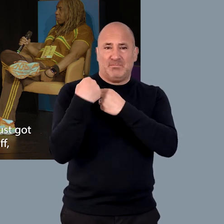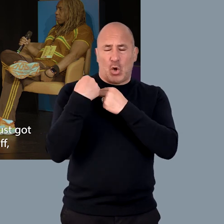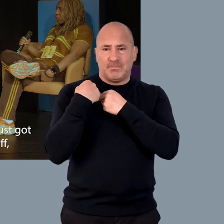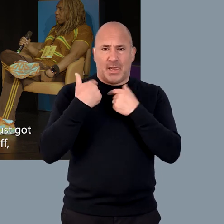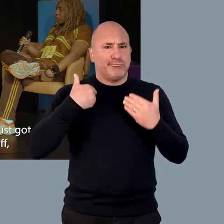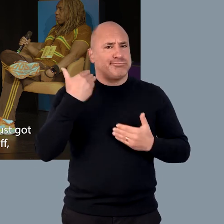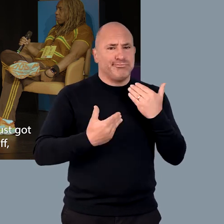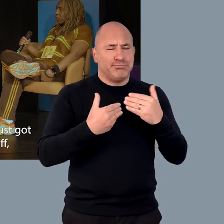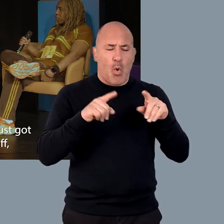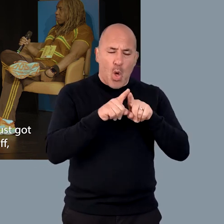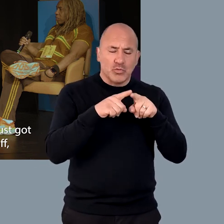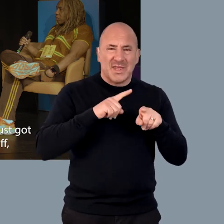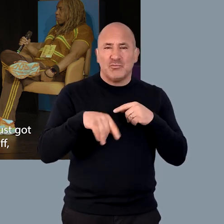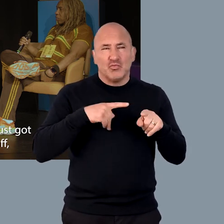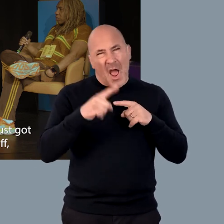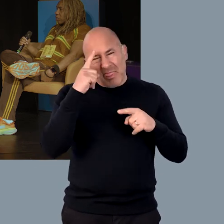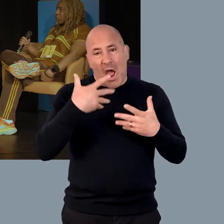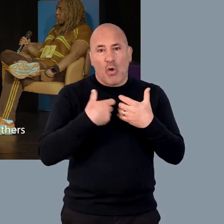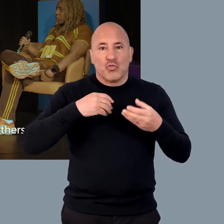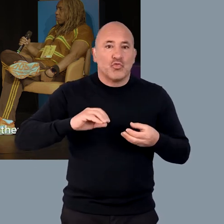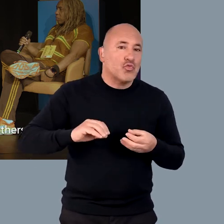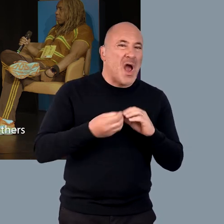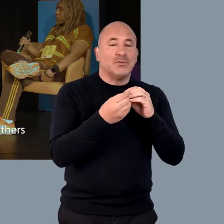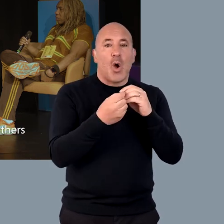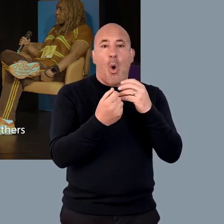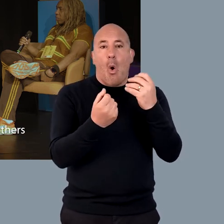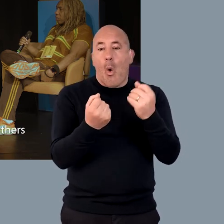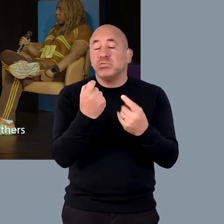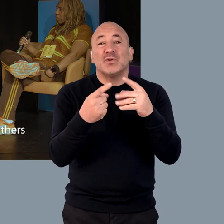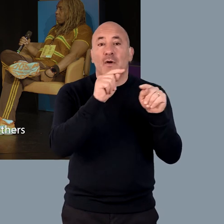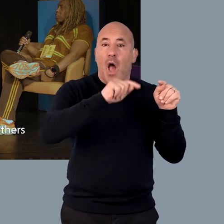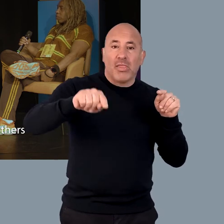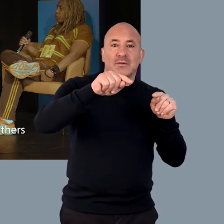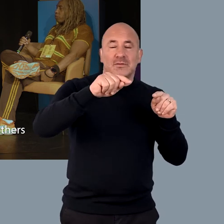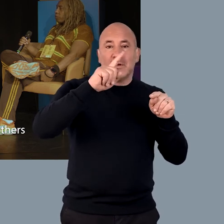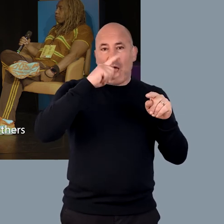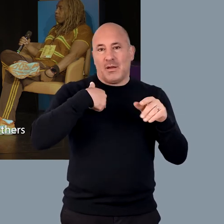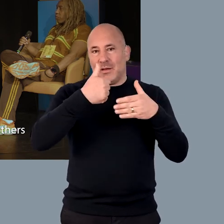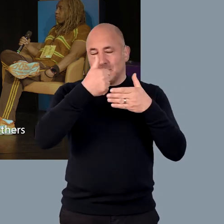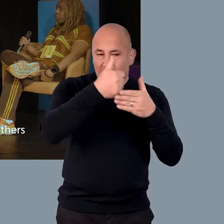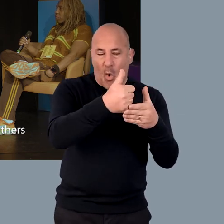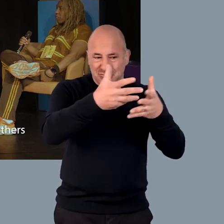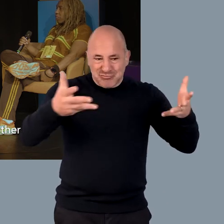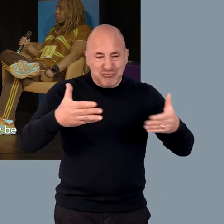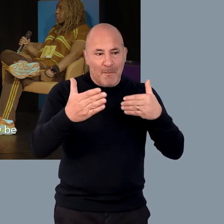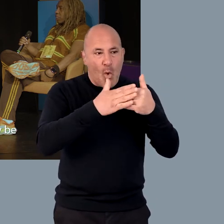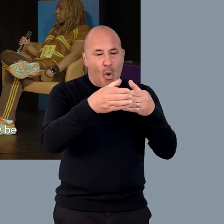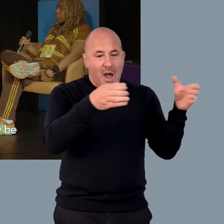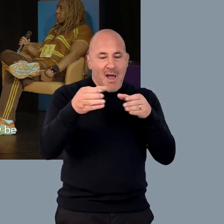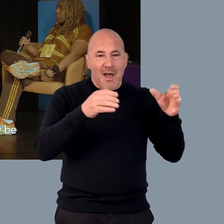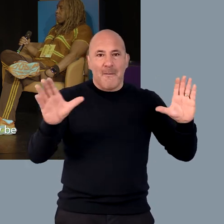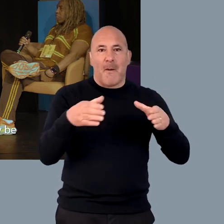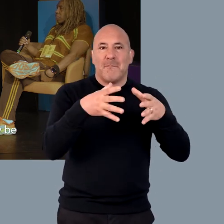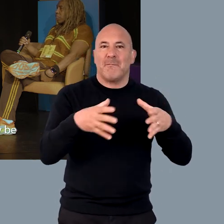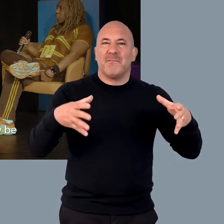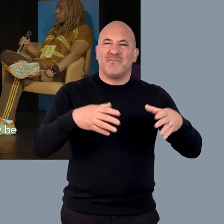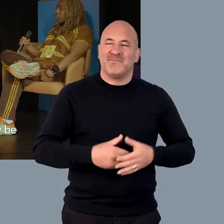not just got the responsibility of doing your own stuff But also trying to create opportunities for others to kind of support that, you know to